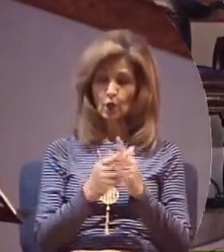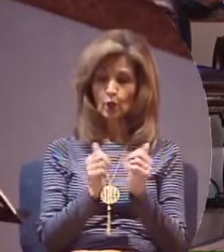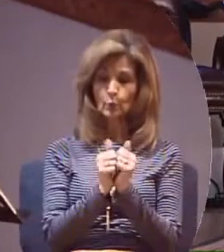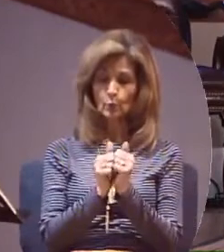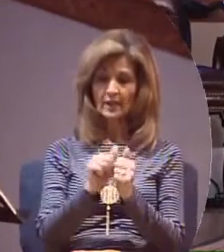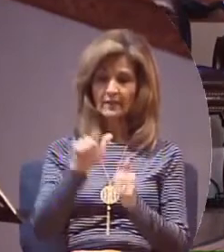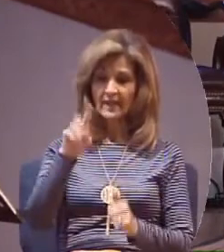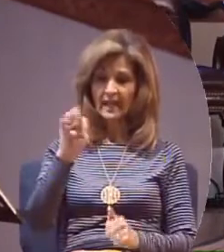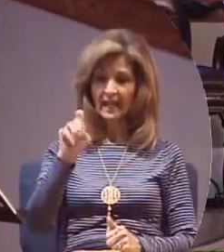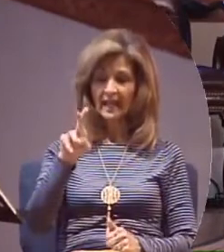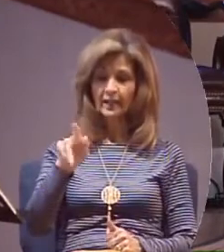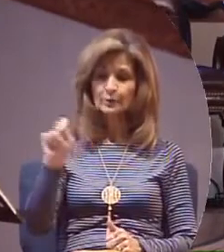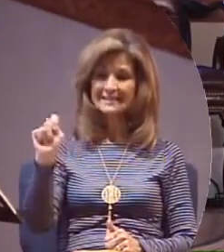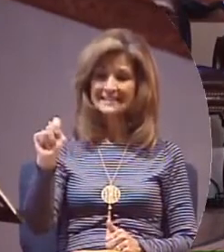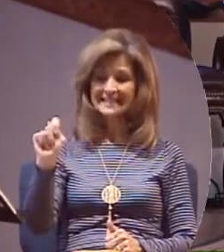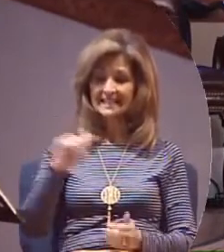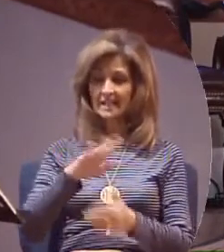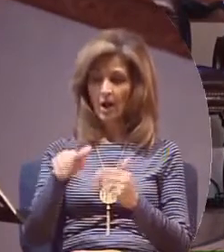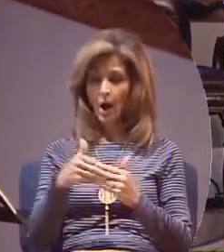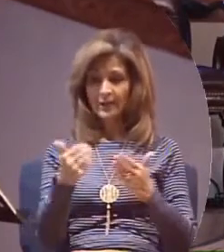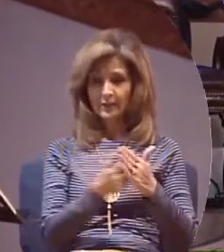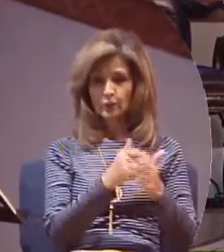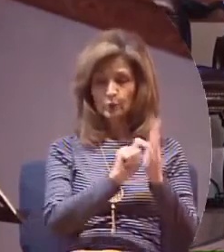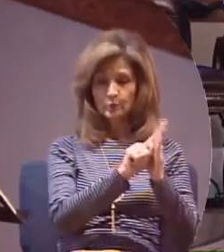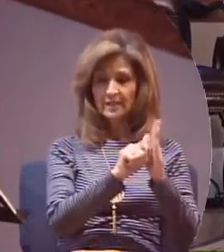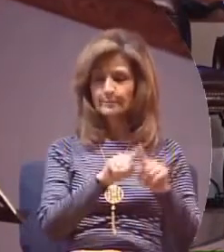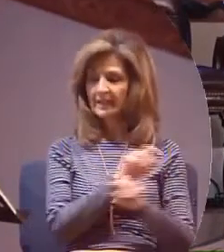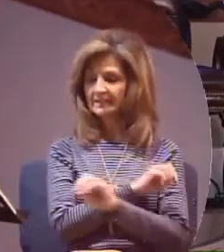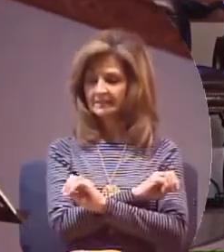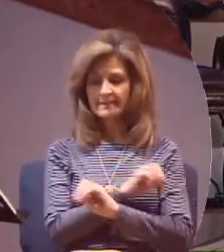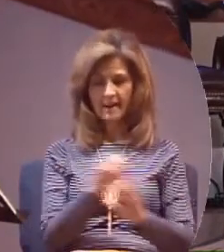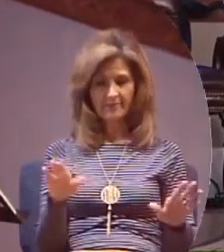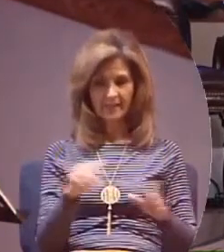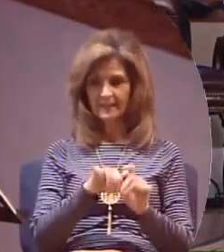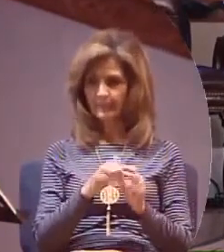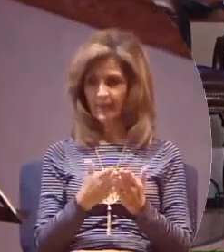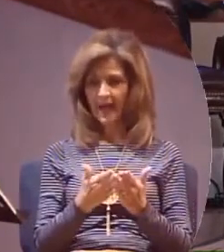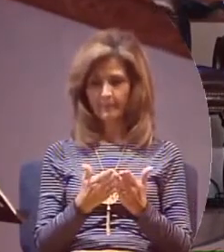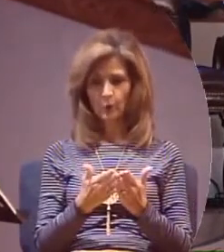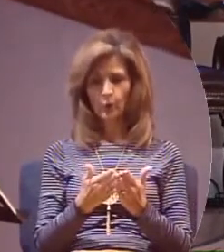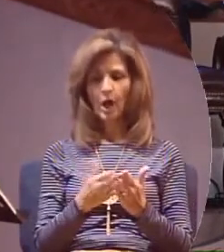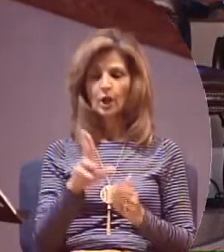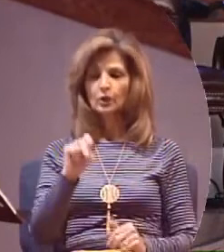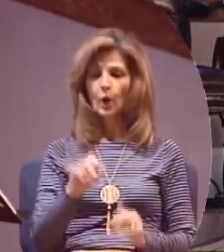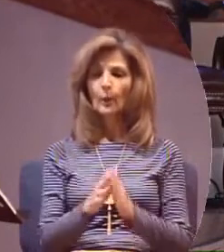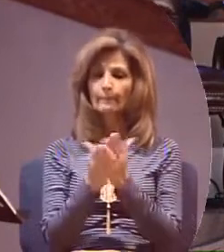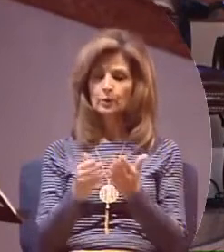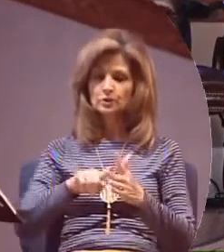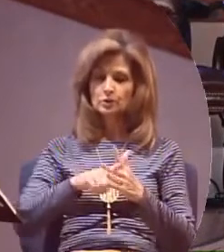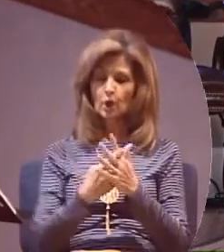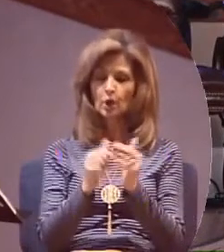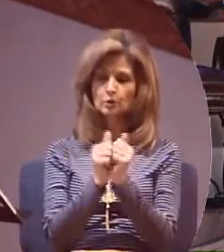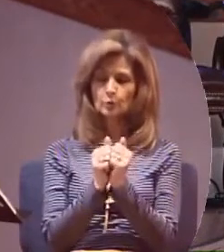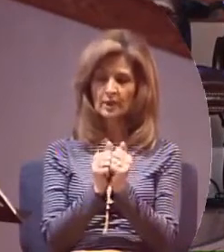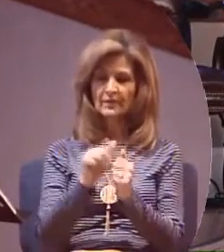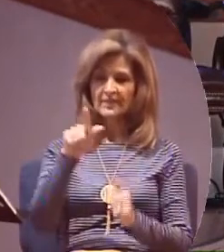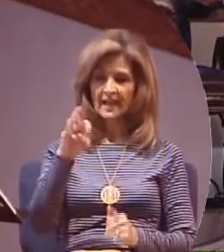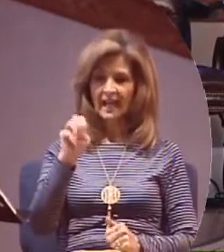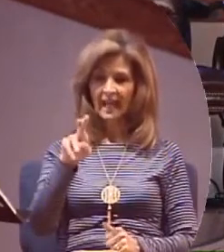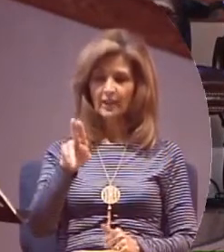T, all of them in the New Testament, but we have no books in our Bible that begin with the letter U.